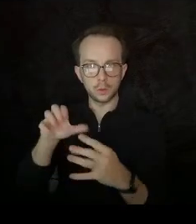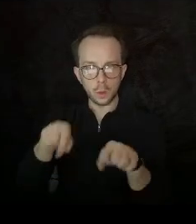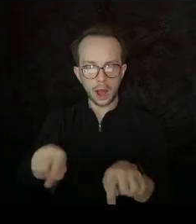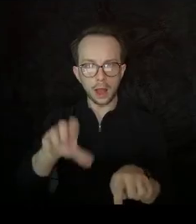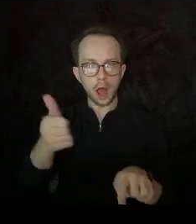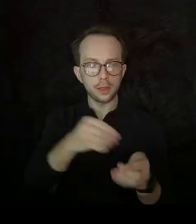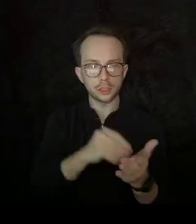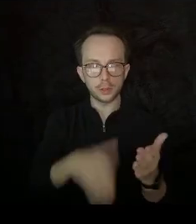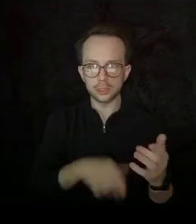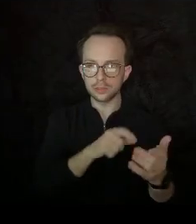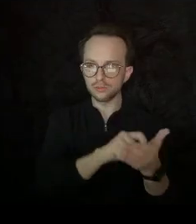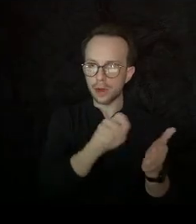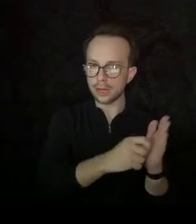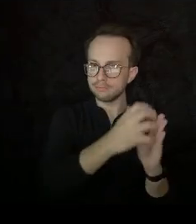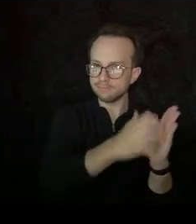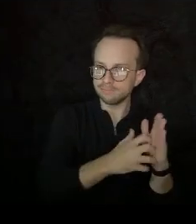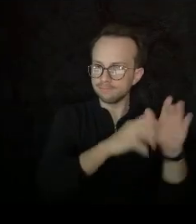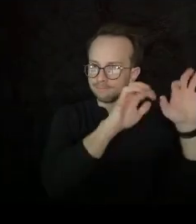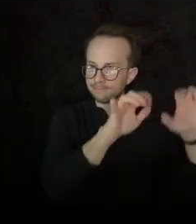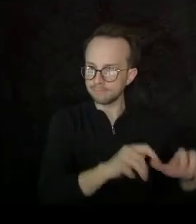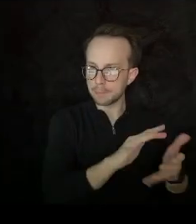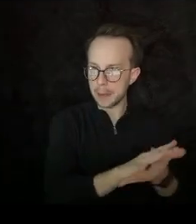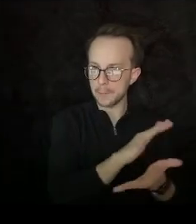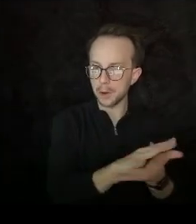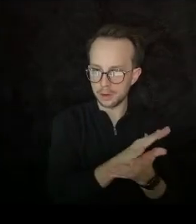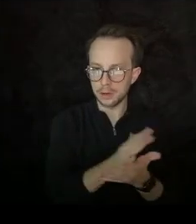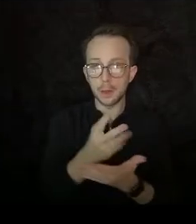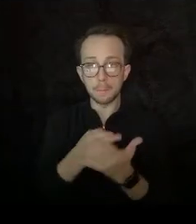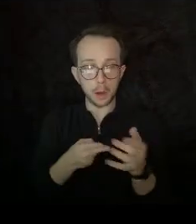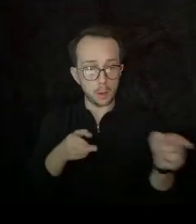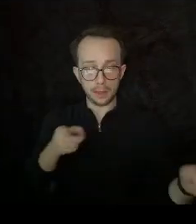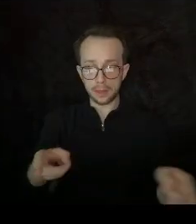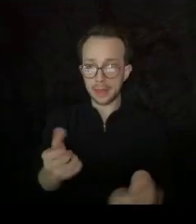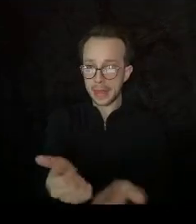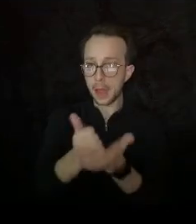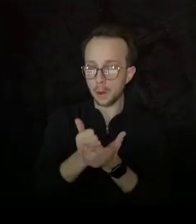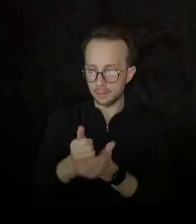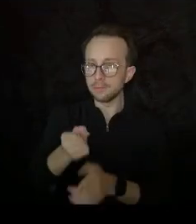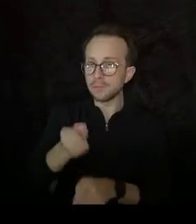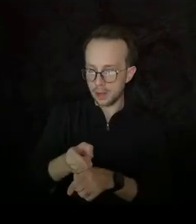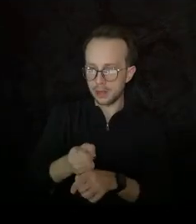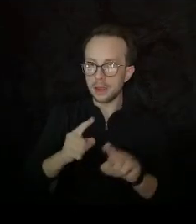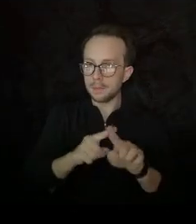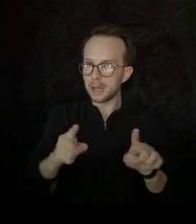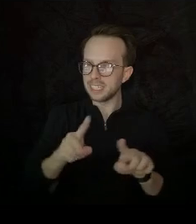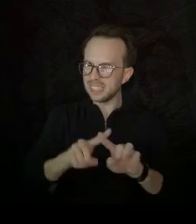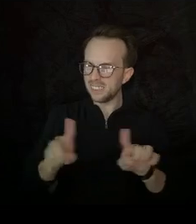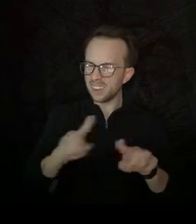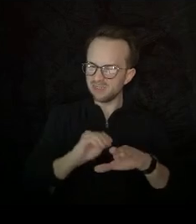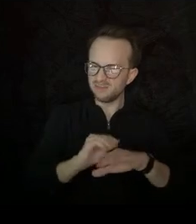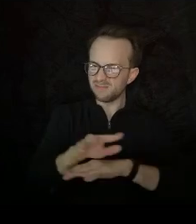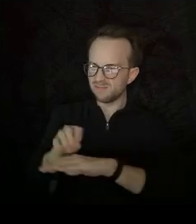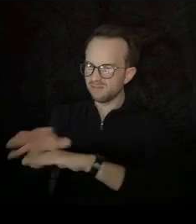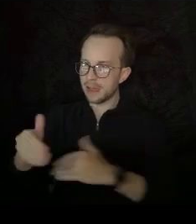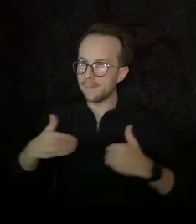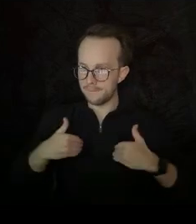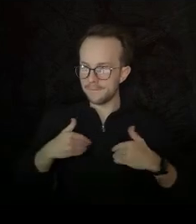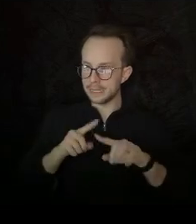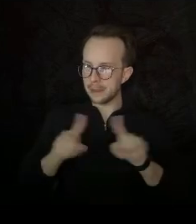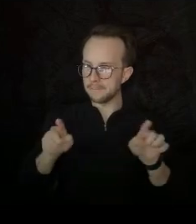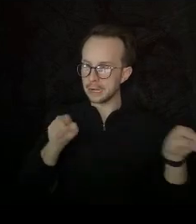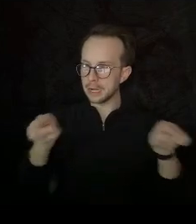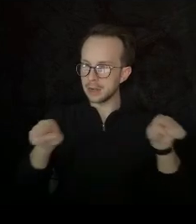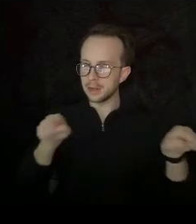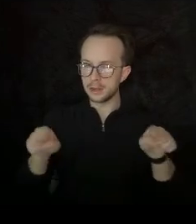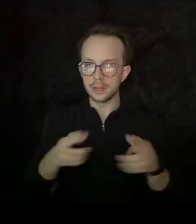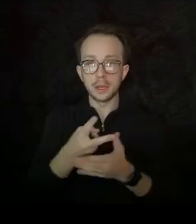Both accommodations and modifications help children, but they have different effects. They both change from